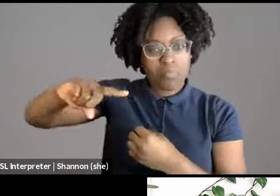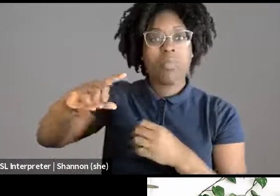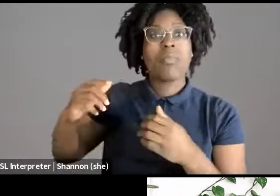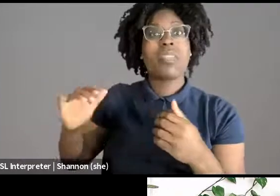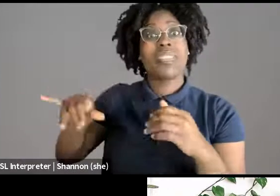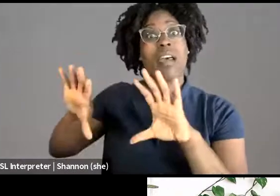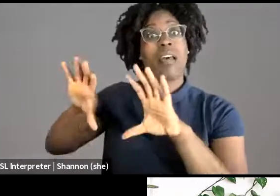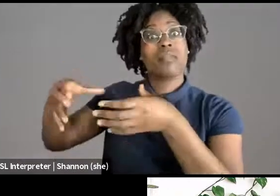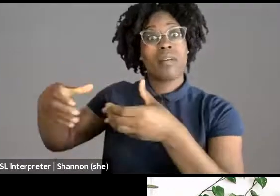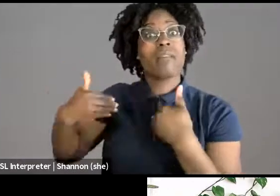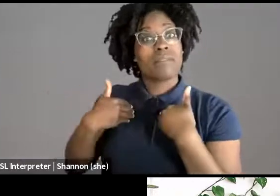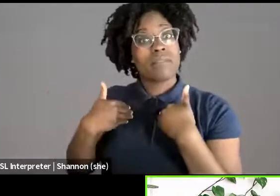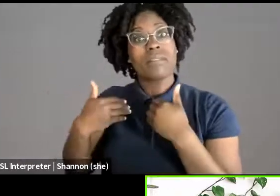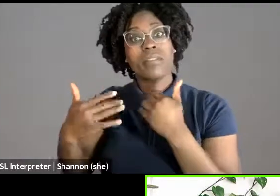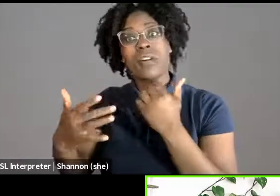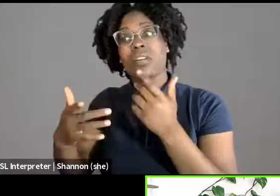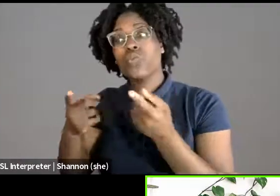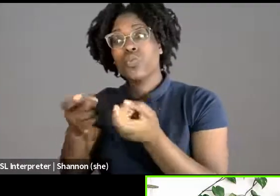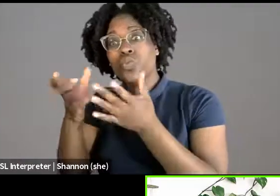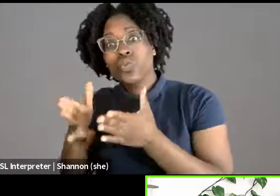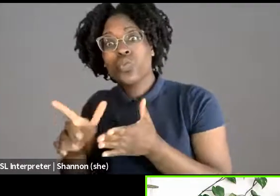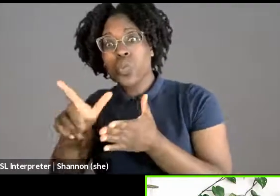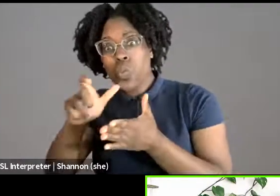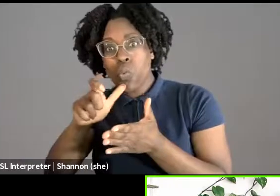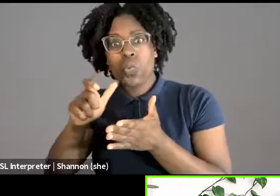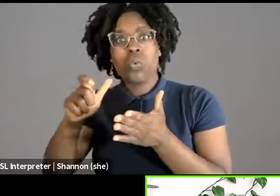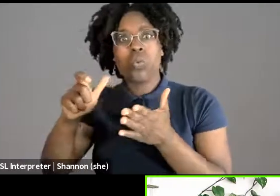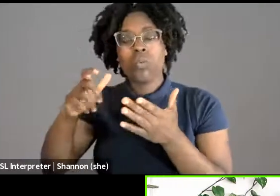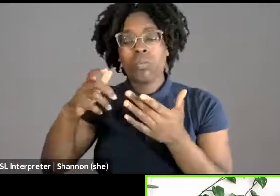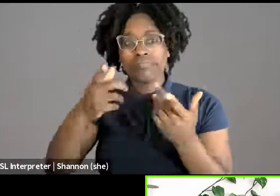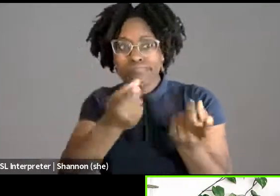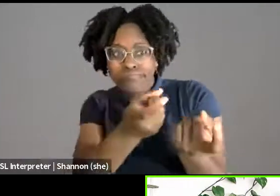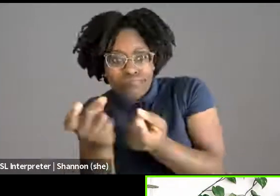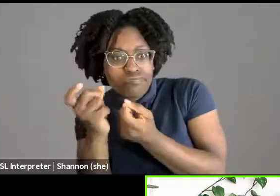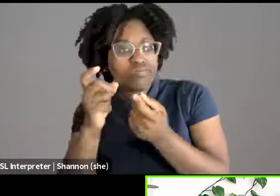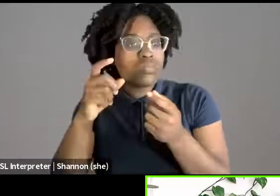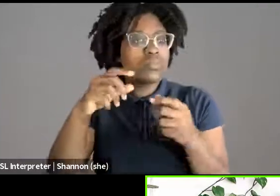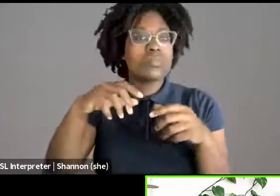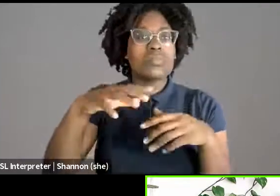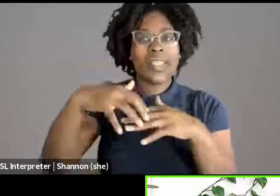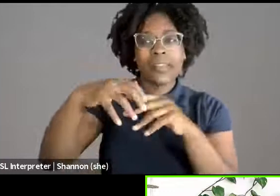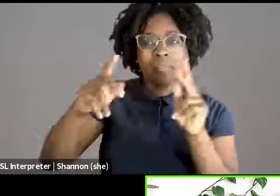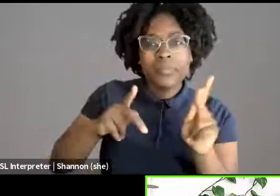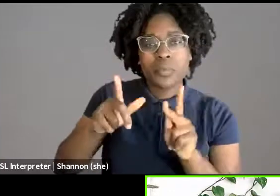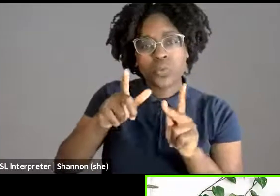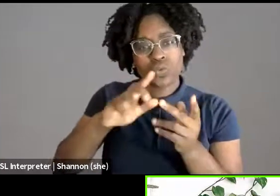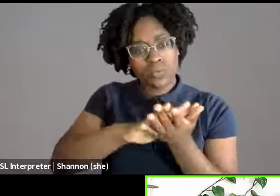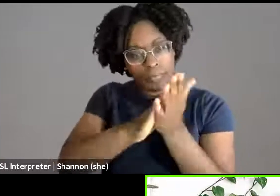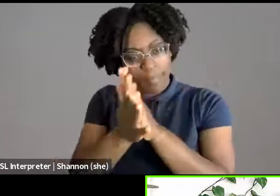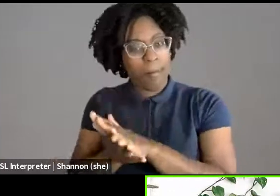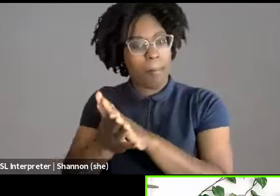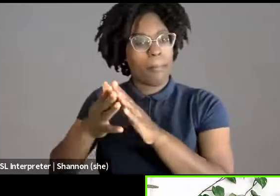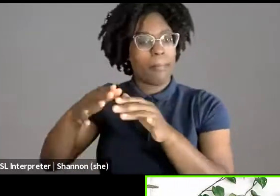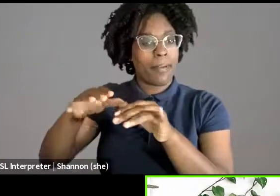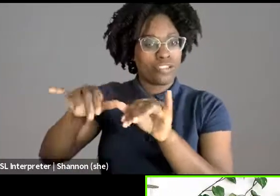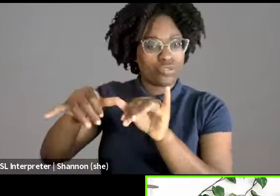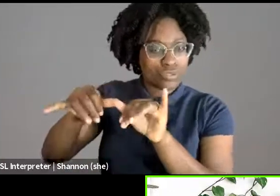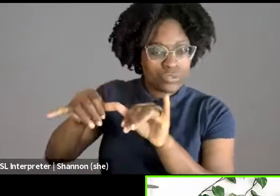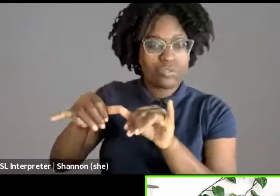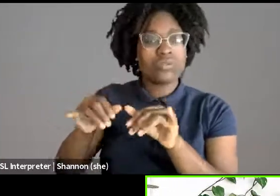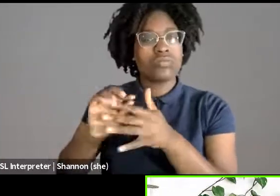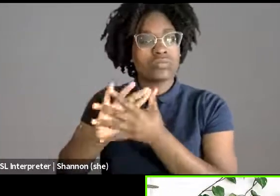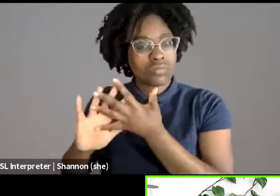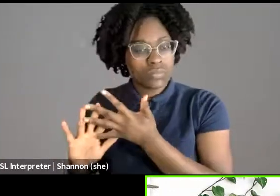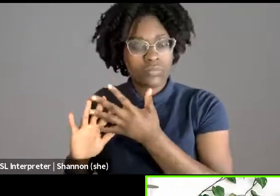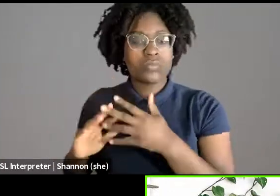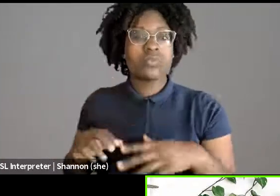good practice to pay people if you can, if you're working with them, for their time, their knowledge, their expertise, the networks